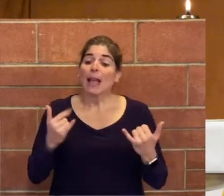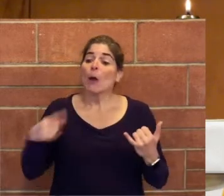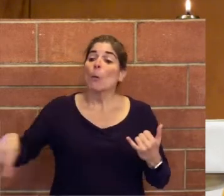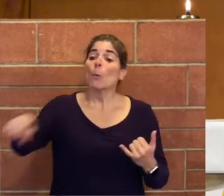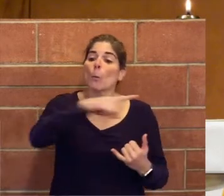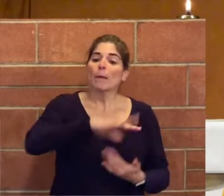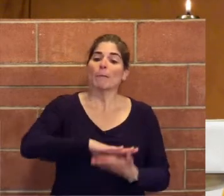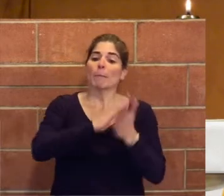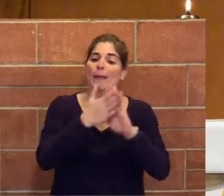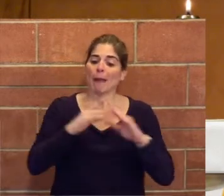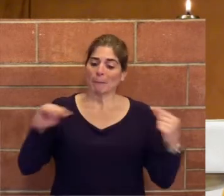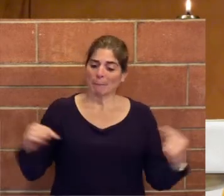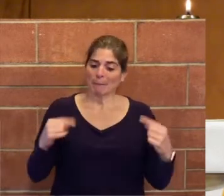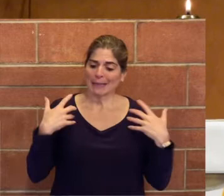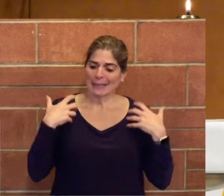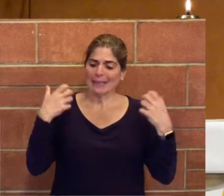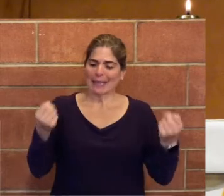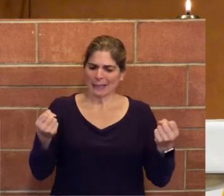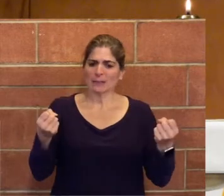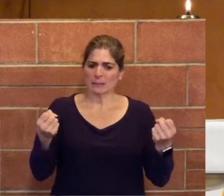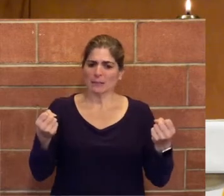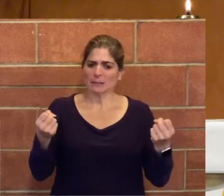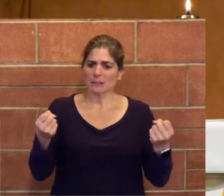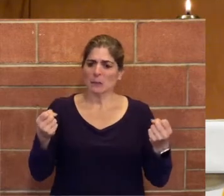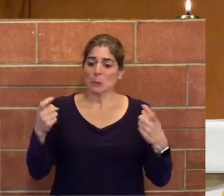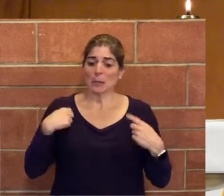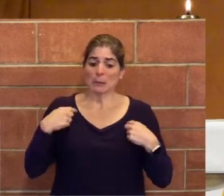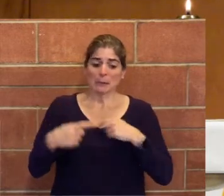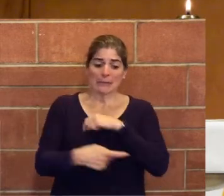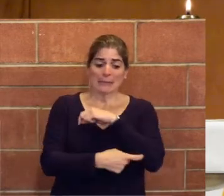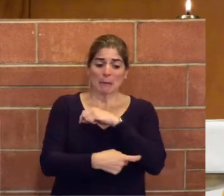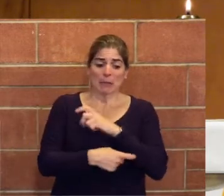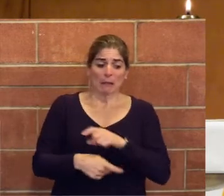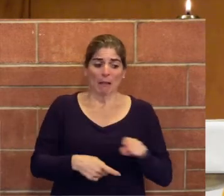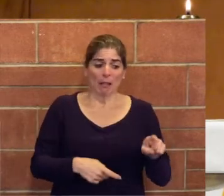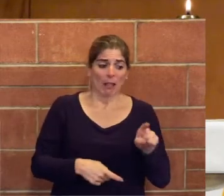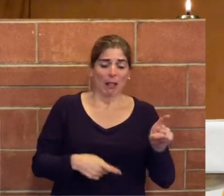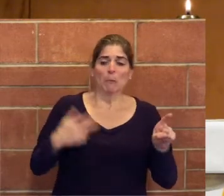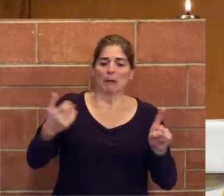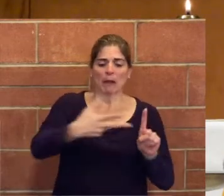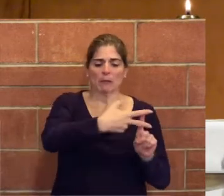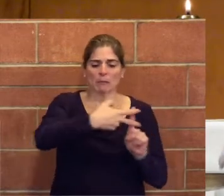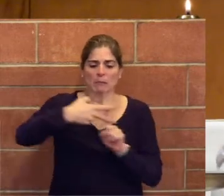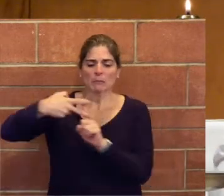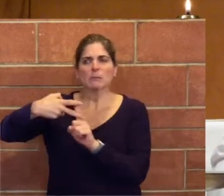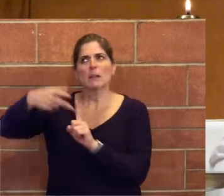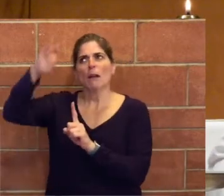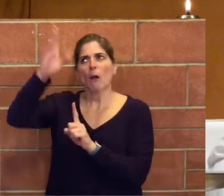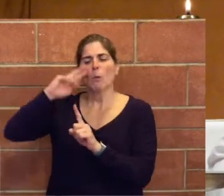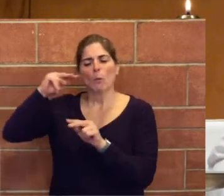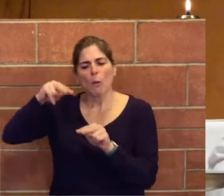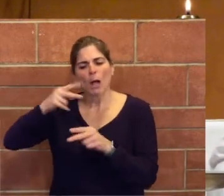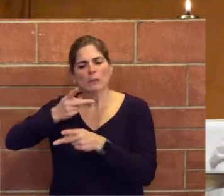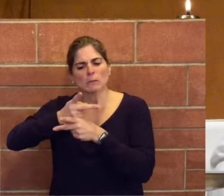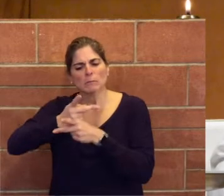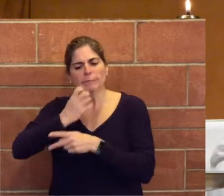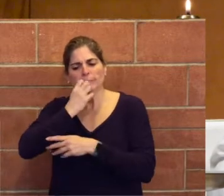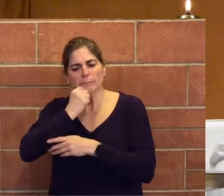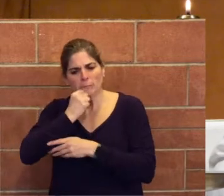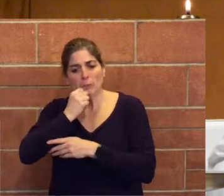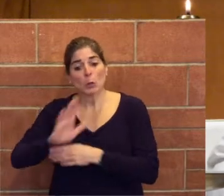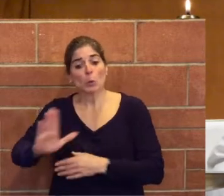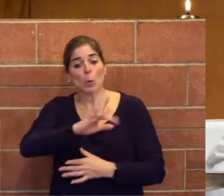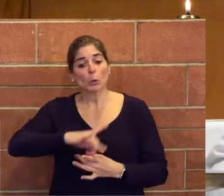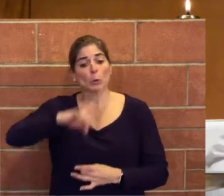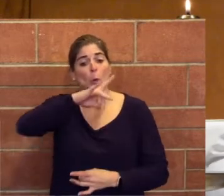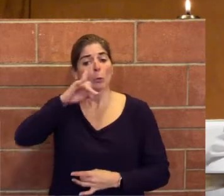going astray like sheep, but now you have returned to the shepherd and guardian of your souls. The word of the